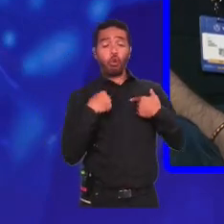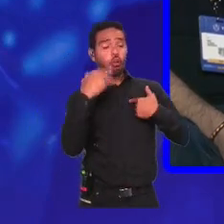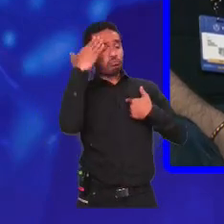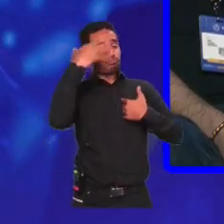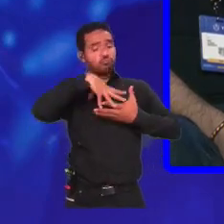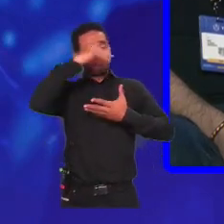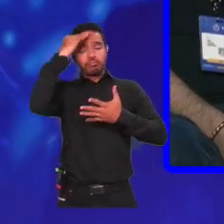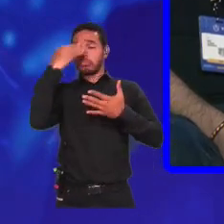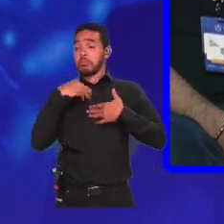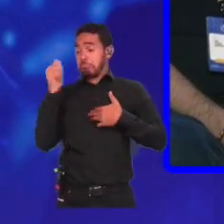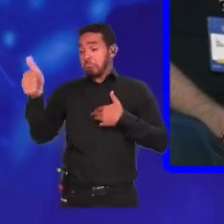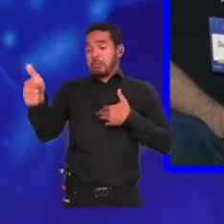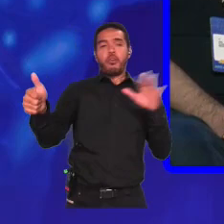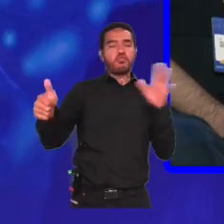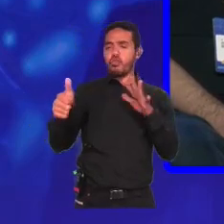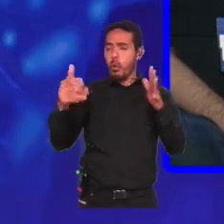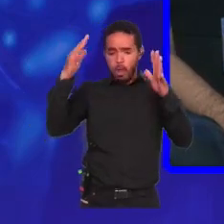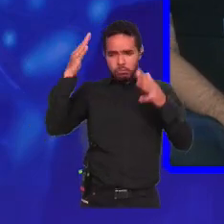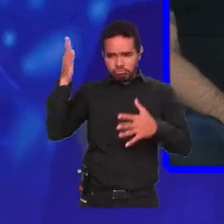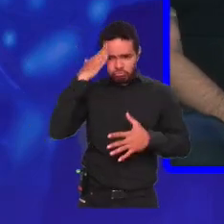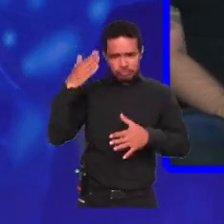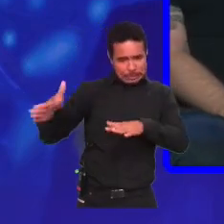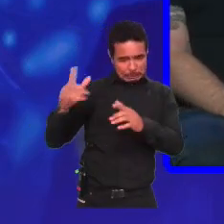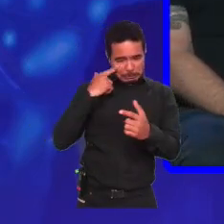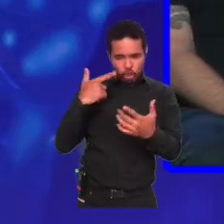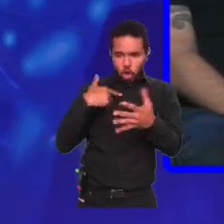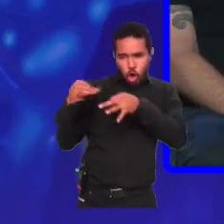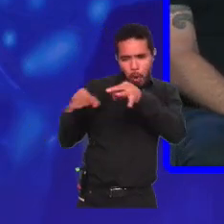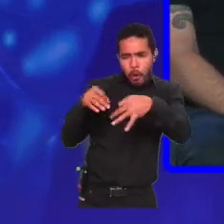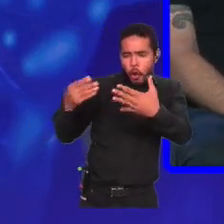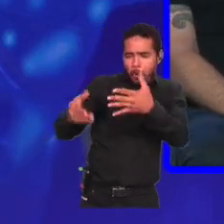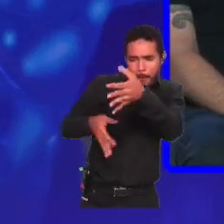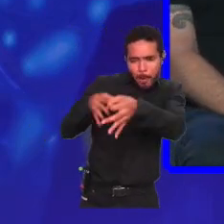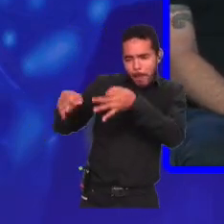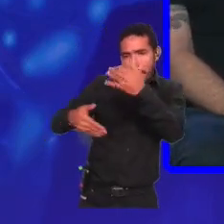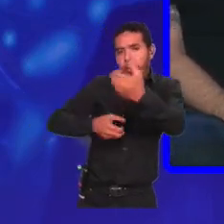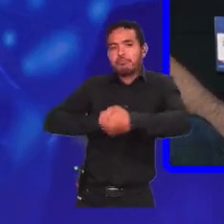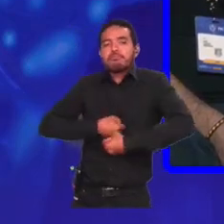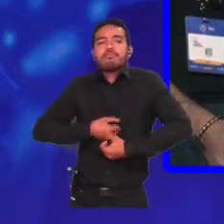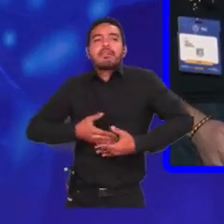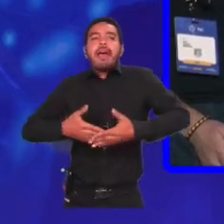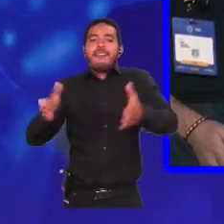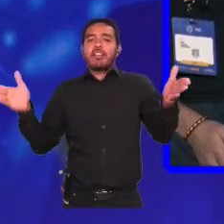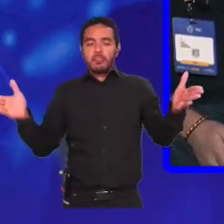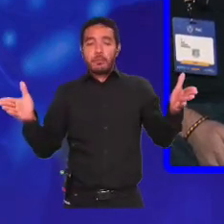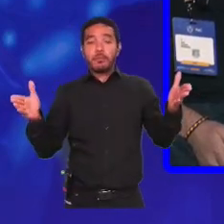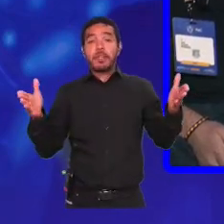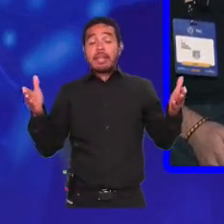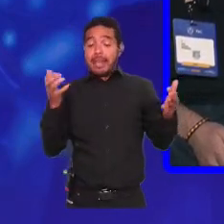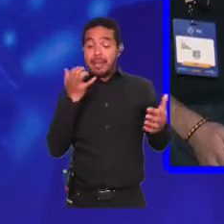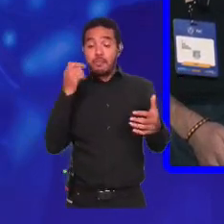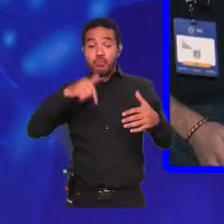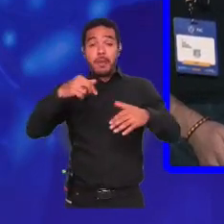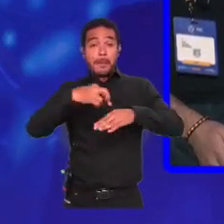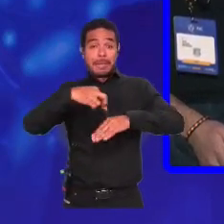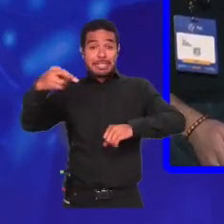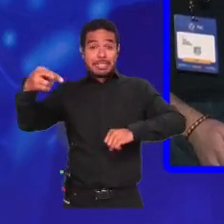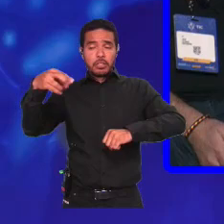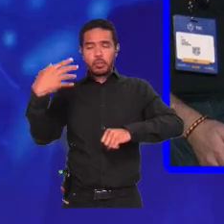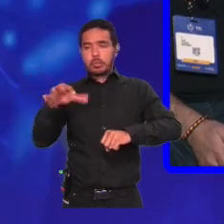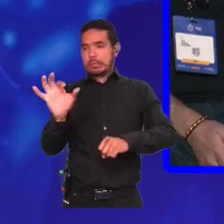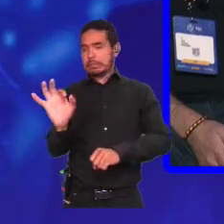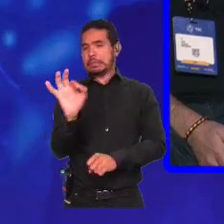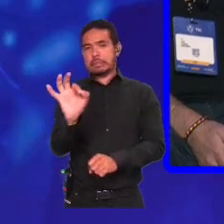that's what makes our industry so great, I think. And in PlayStation in particular, we're so open